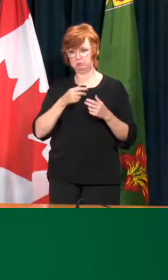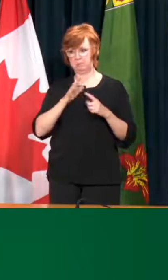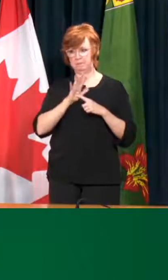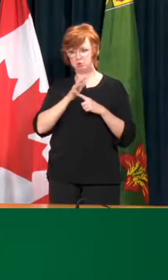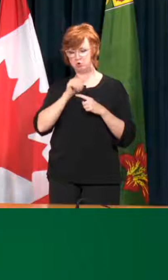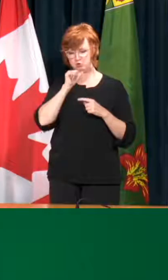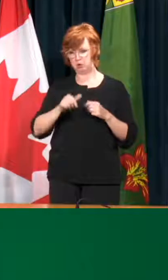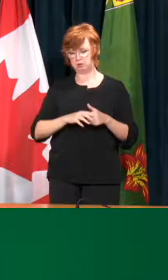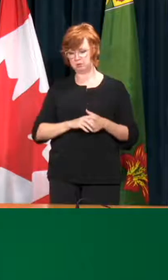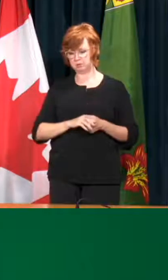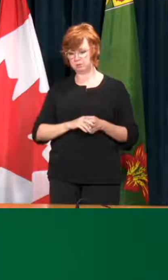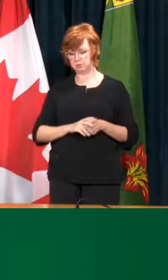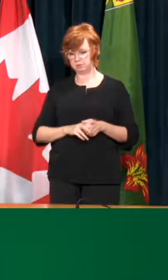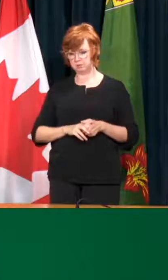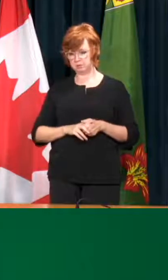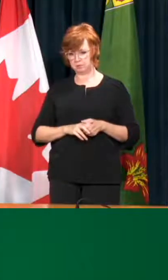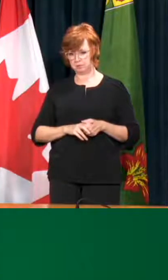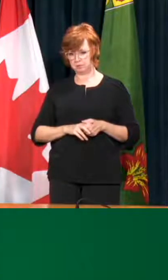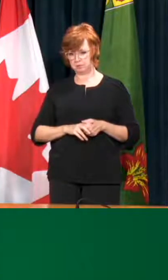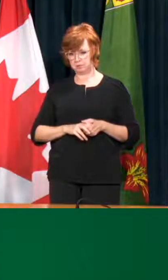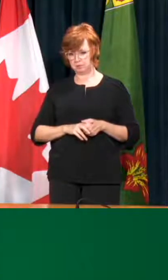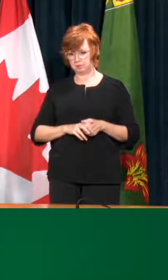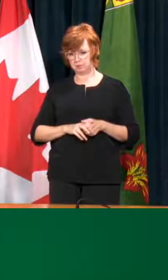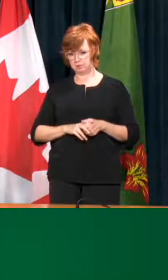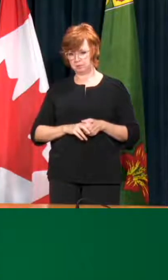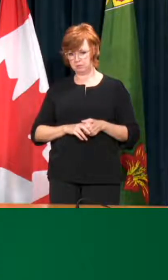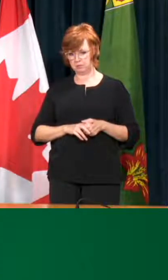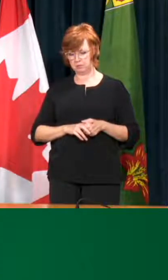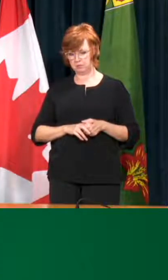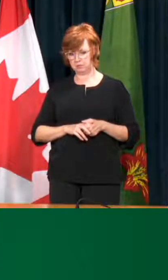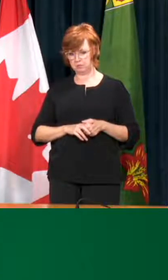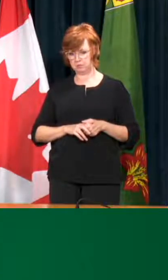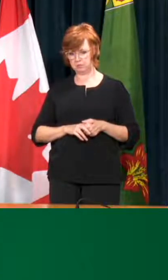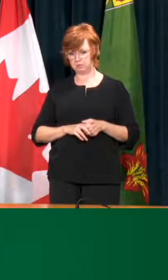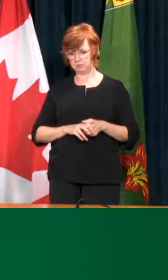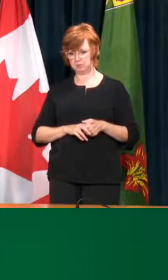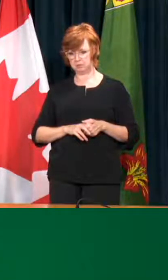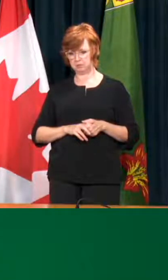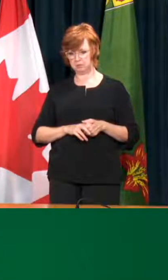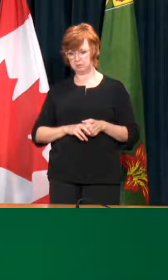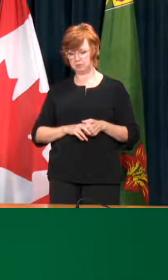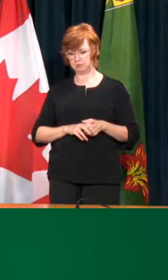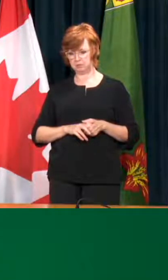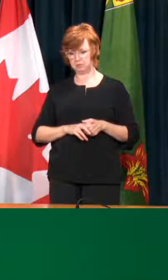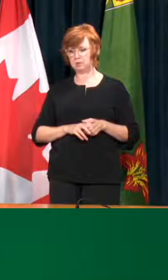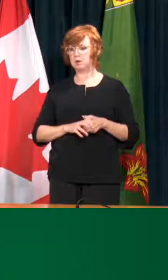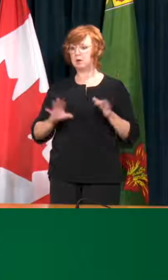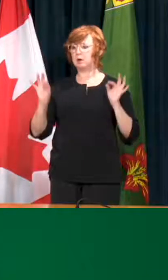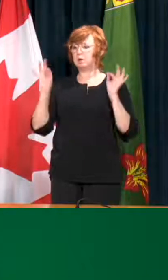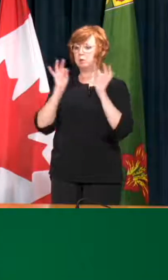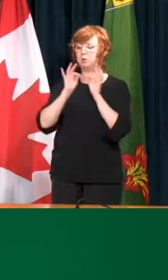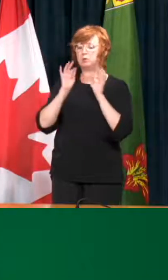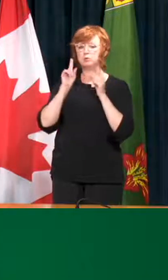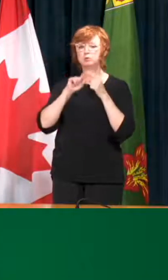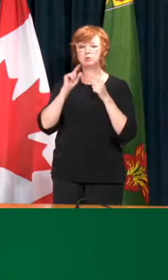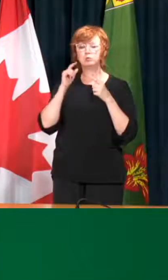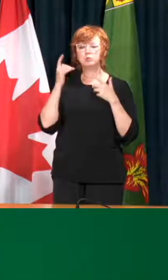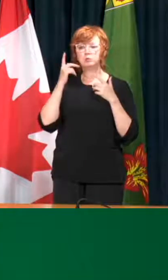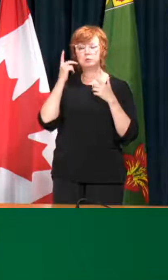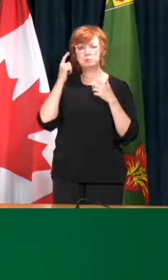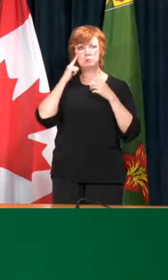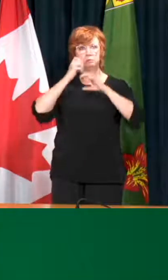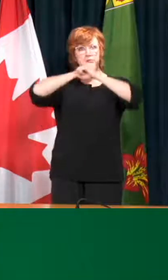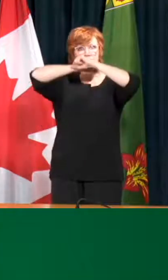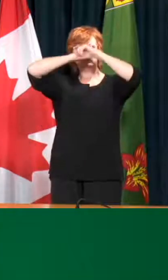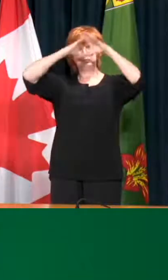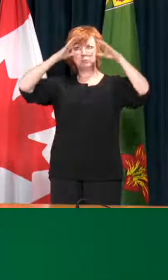useful, they don't really resolve the issue about who was close to whom. So I think we need to look at some of those things about what's feasible in